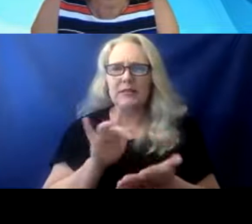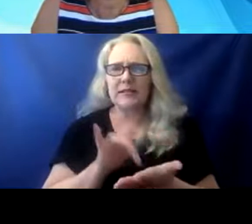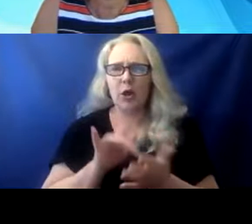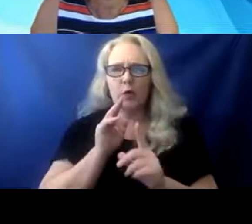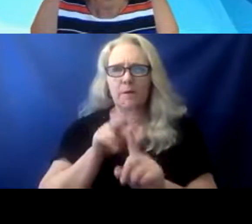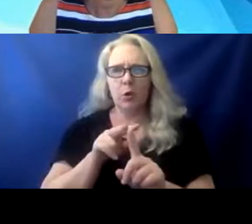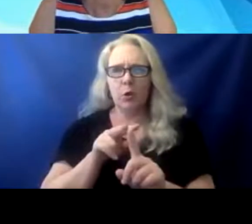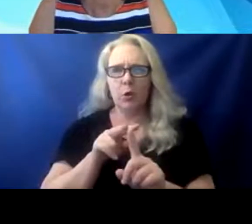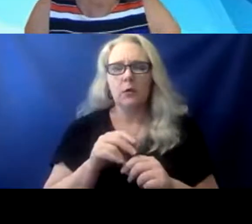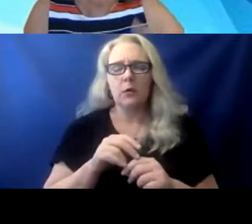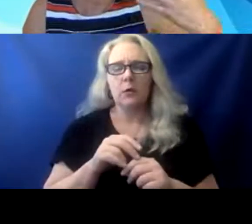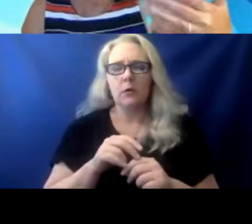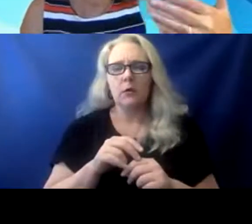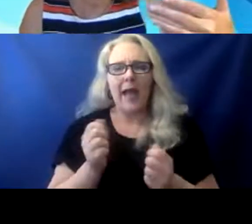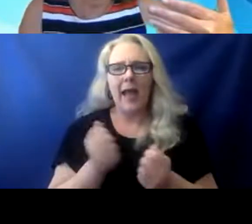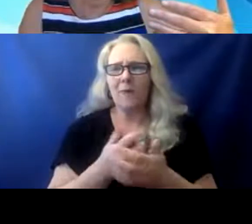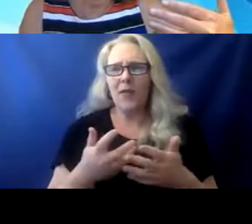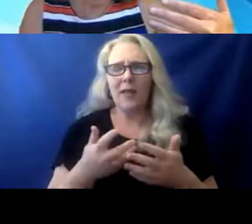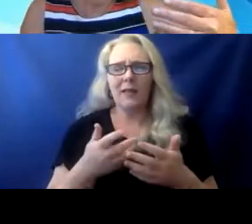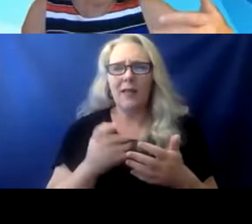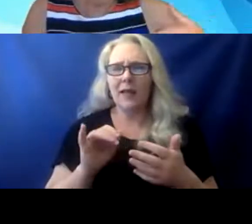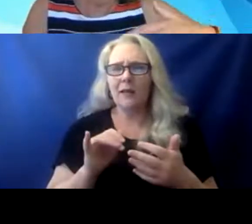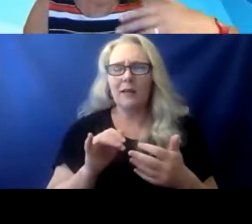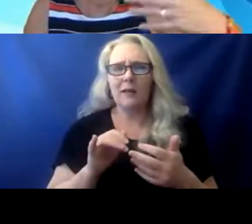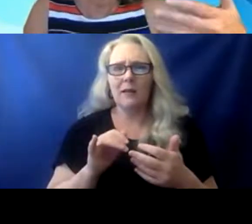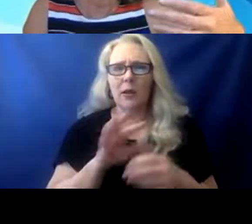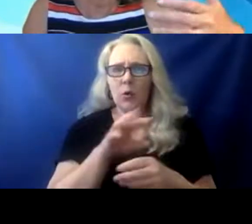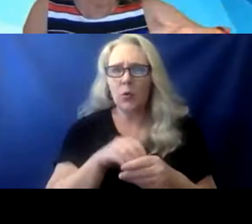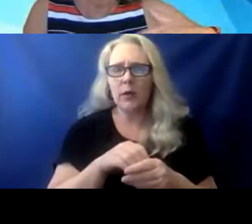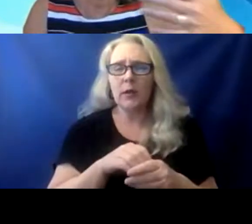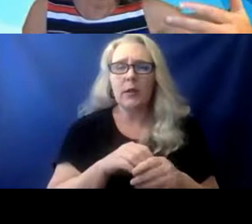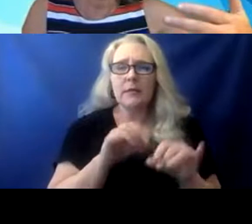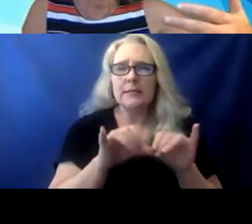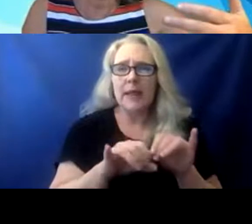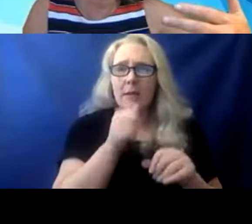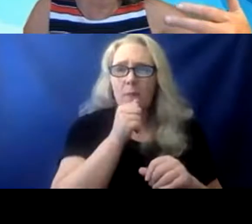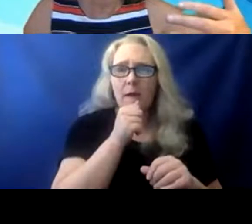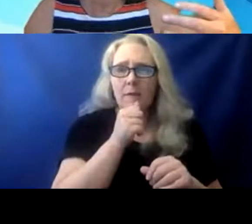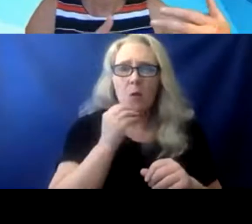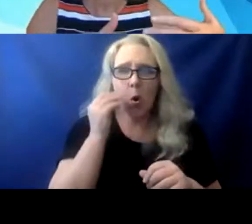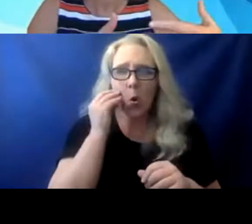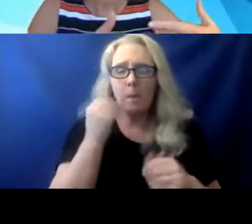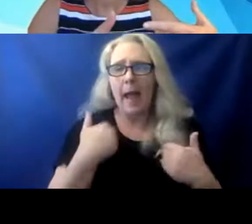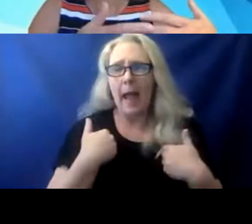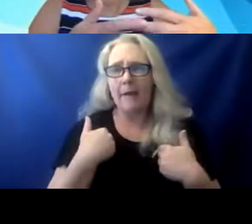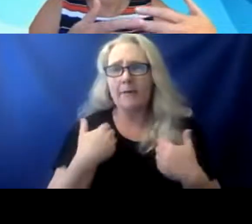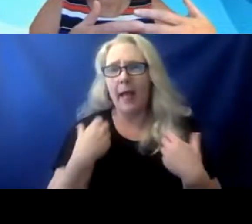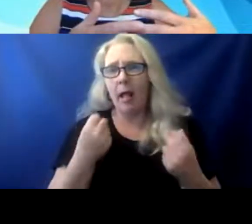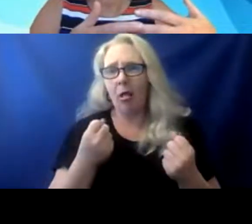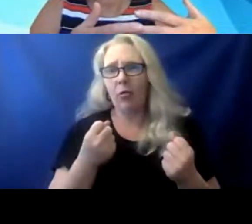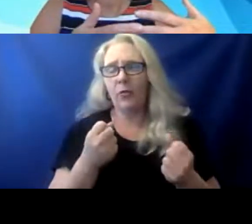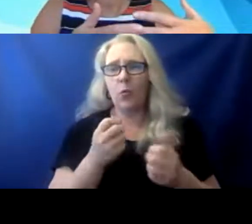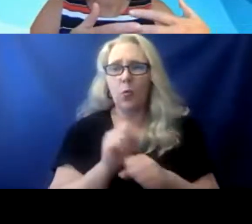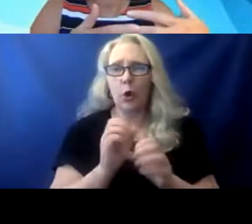experience disability. Everything from staying in a private home where you might need a home care worker or a home modification, to moving